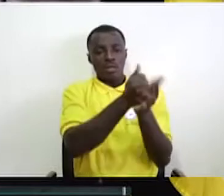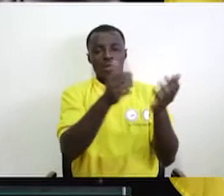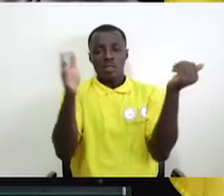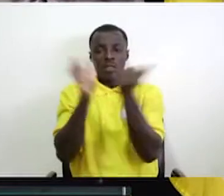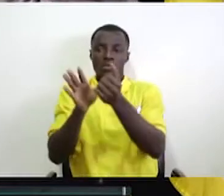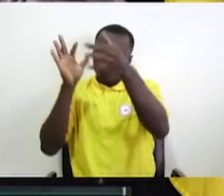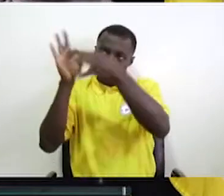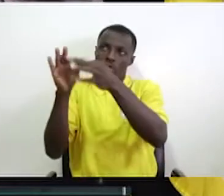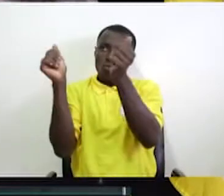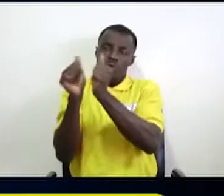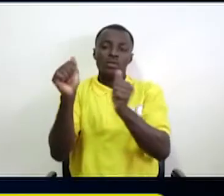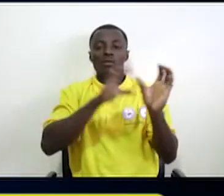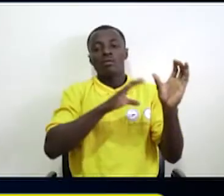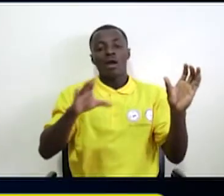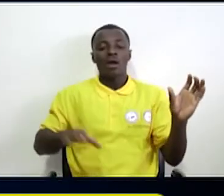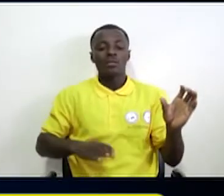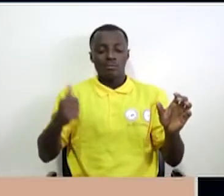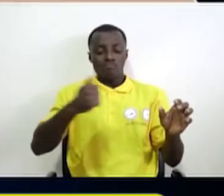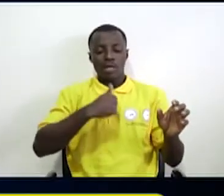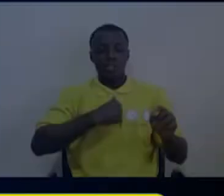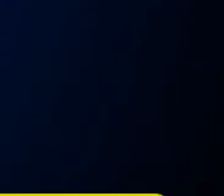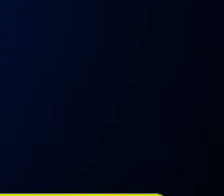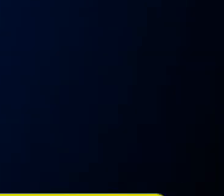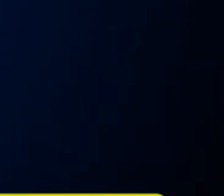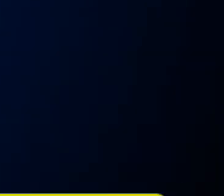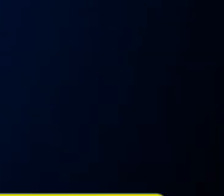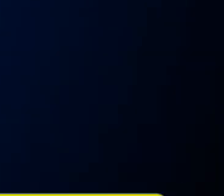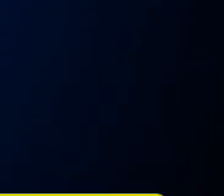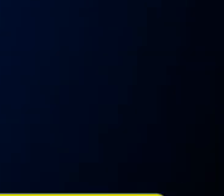I no longer live.